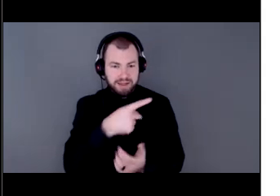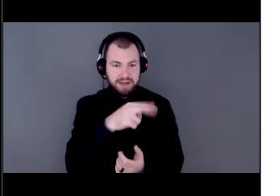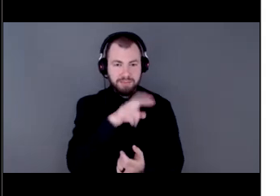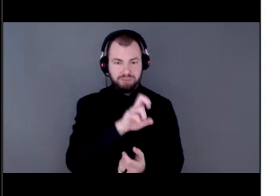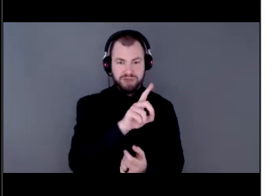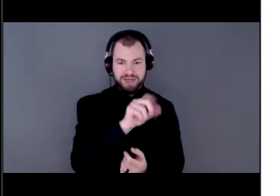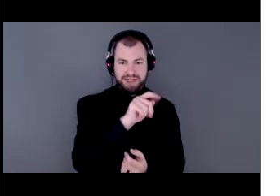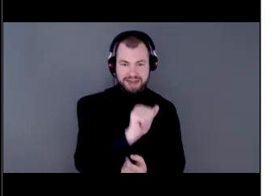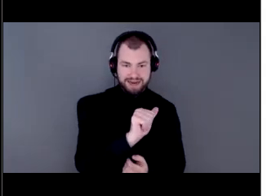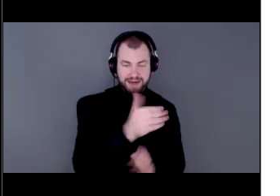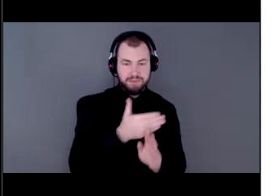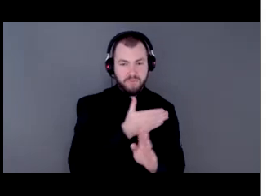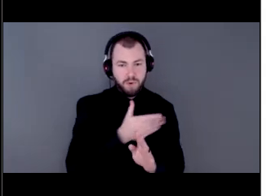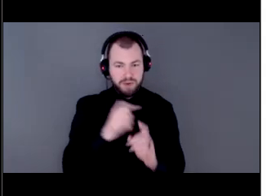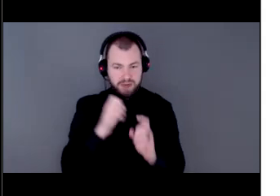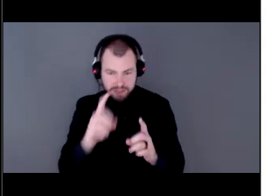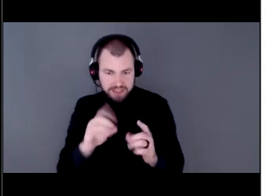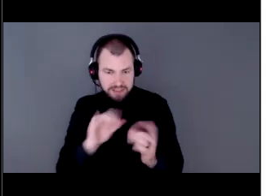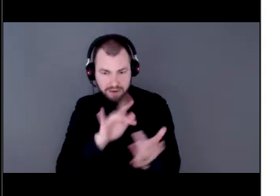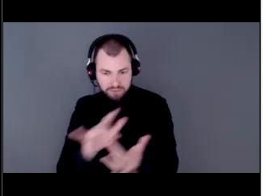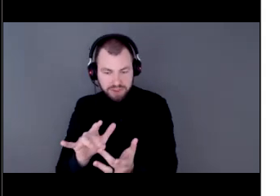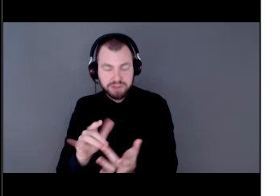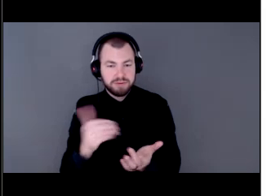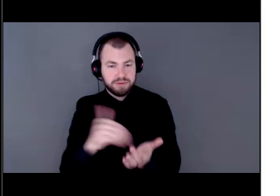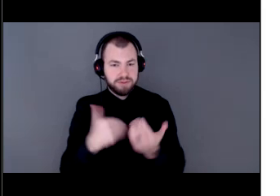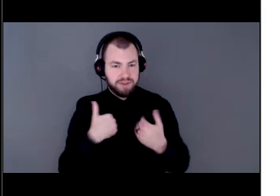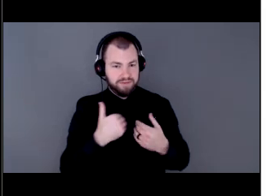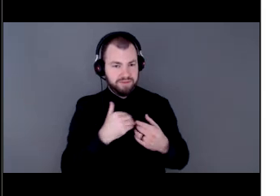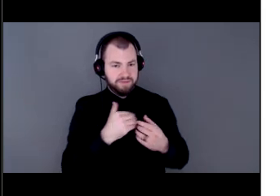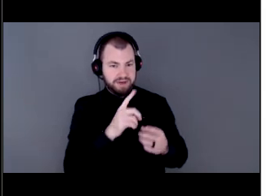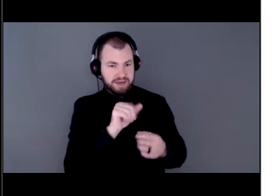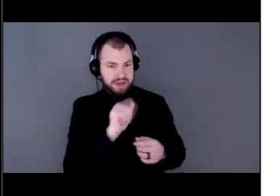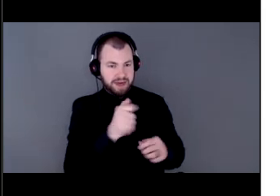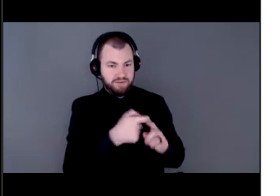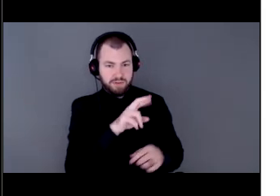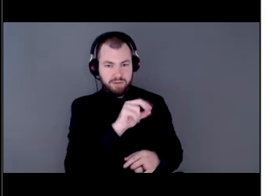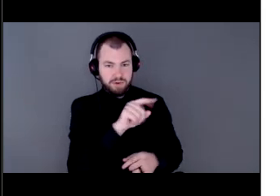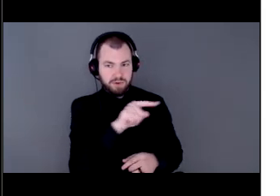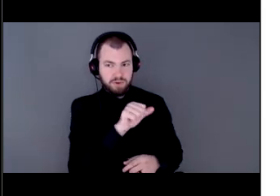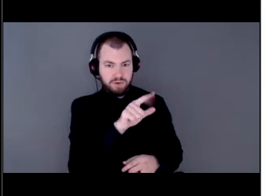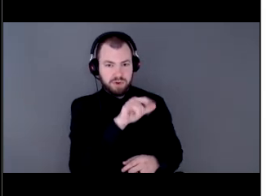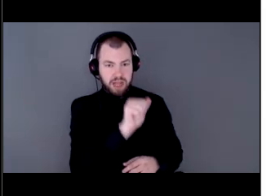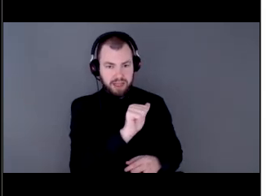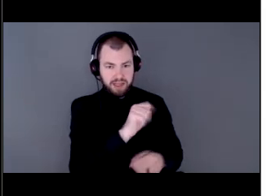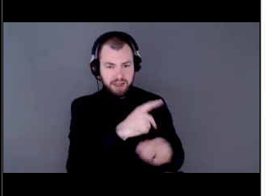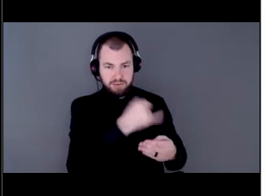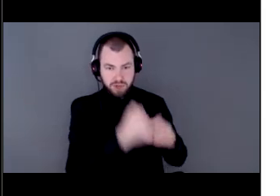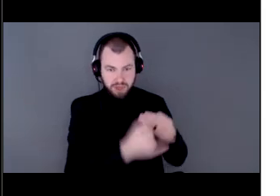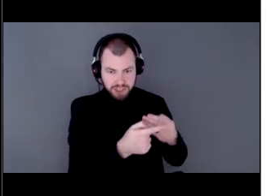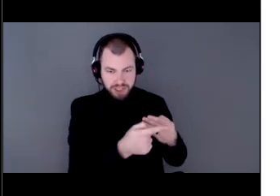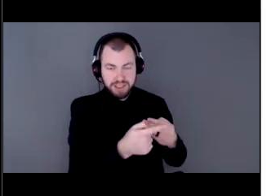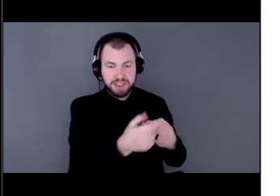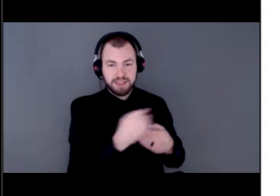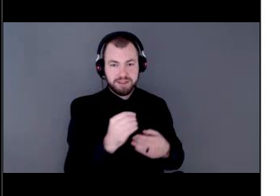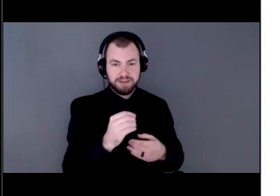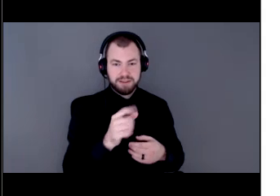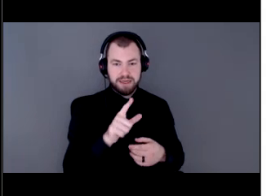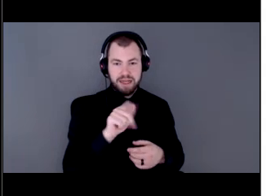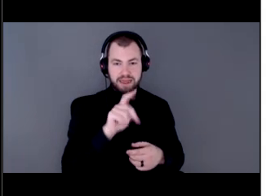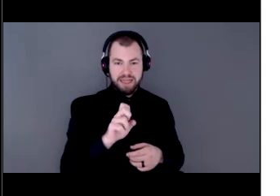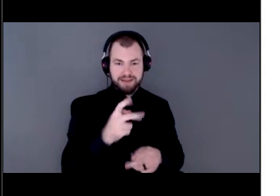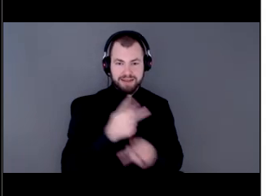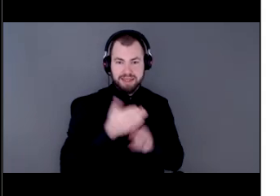education and outreach. And we have data, again, from the Rosalia Project and from the lake keepers, both in Lake George and Lake Champlain,